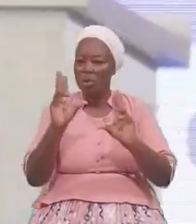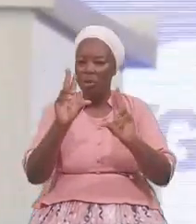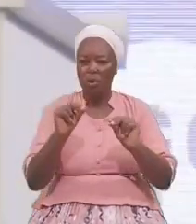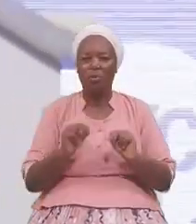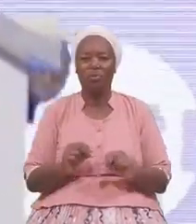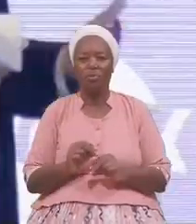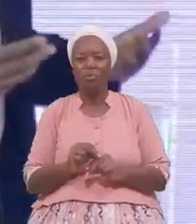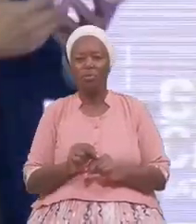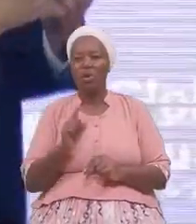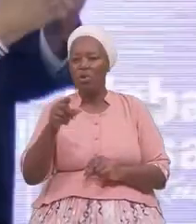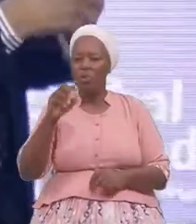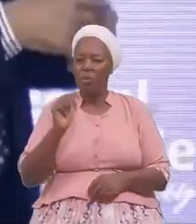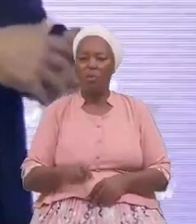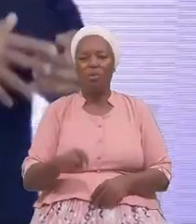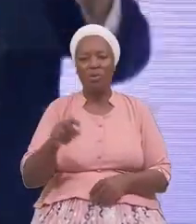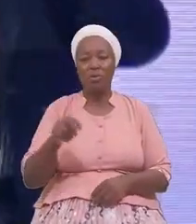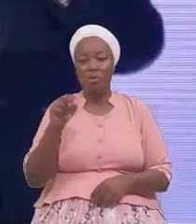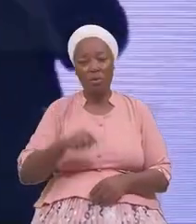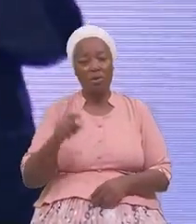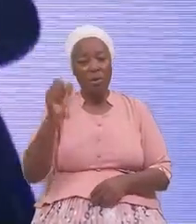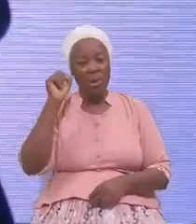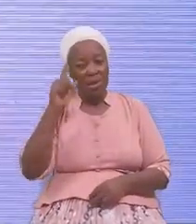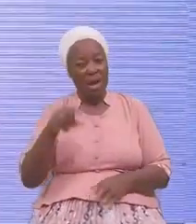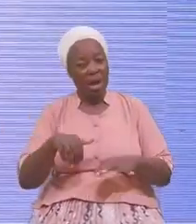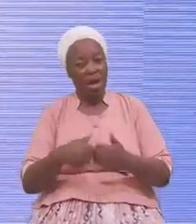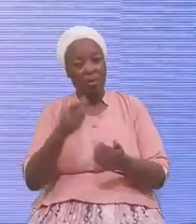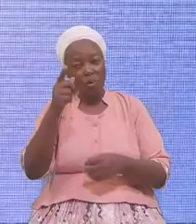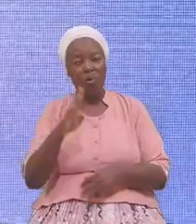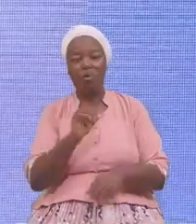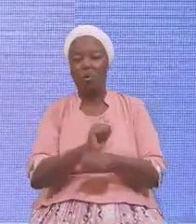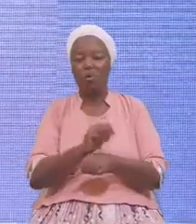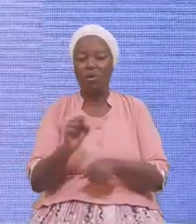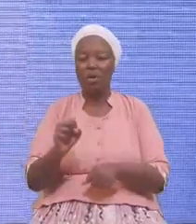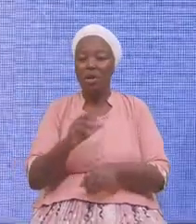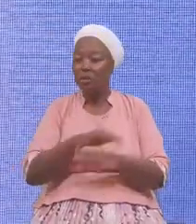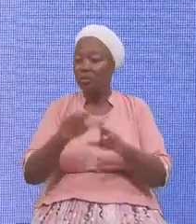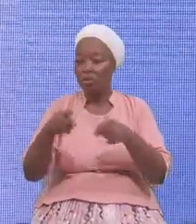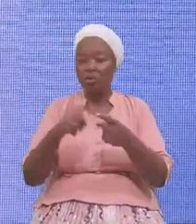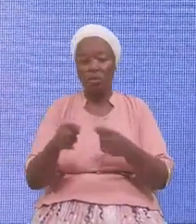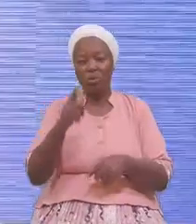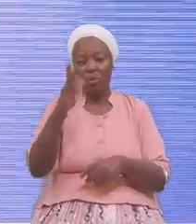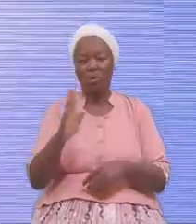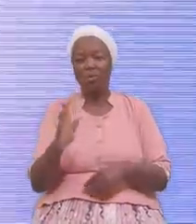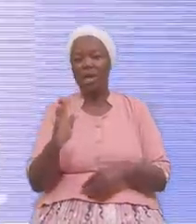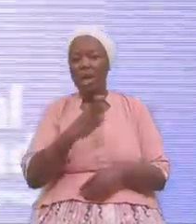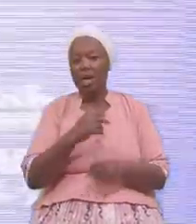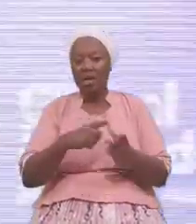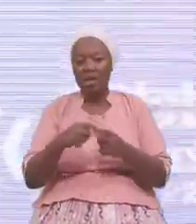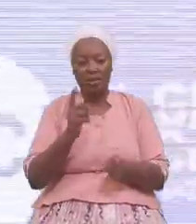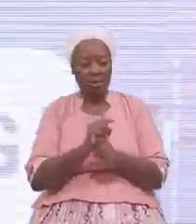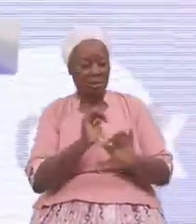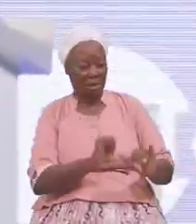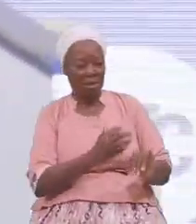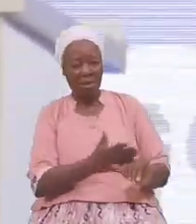You have to understand how God works. Don't go to God and just stay there.